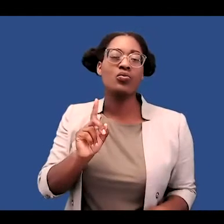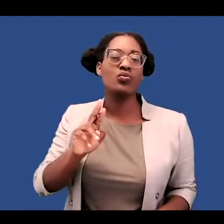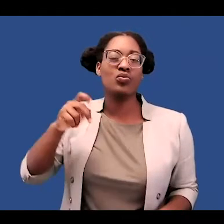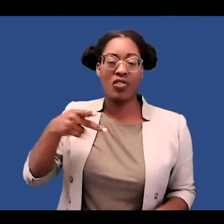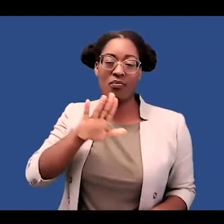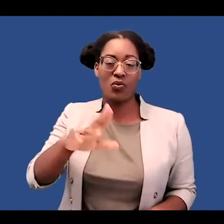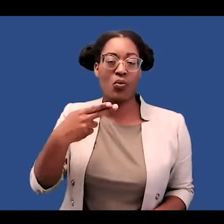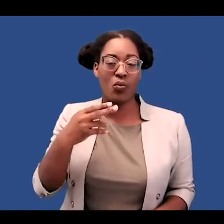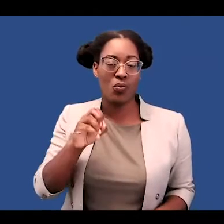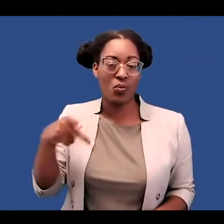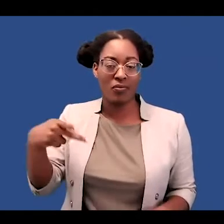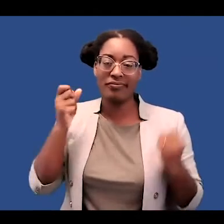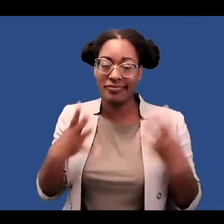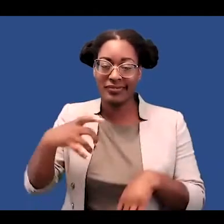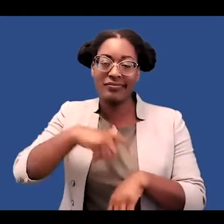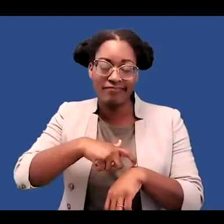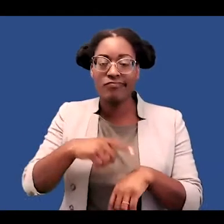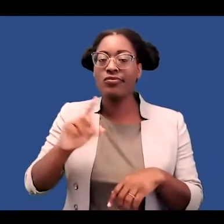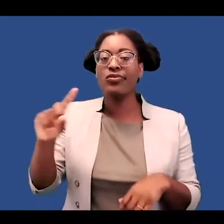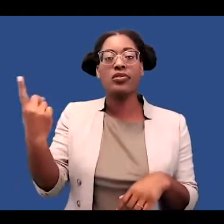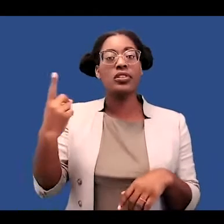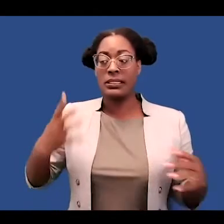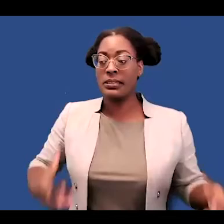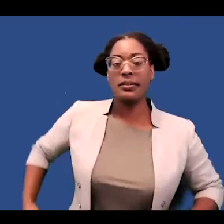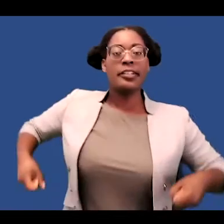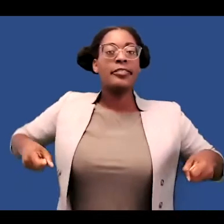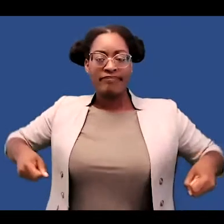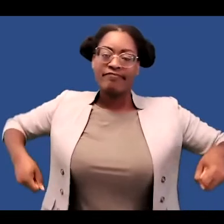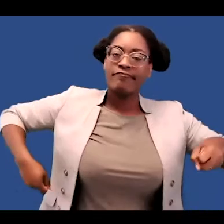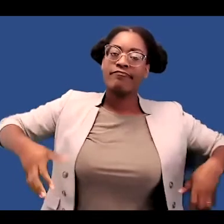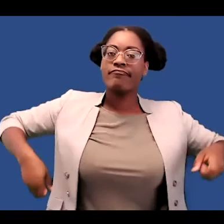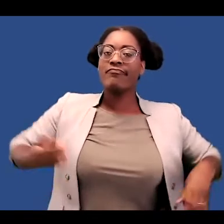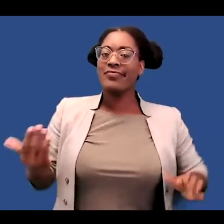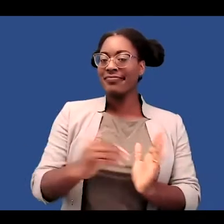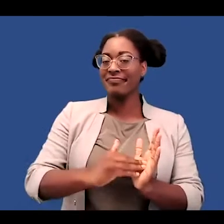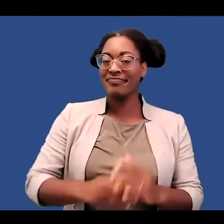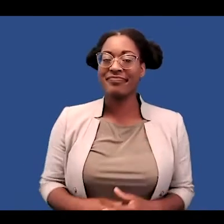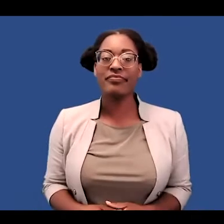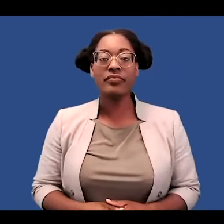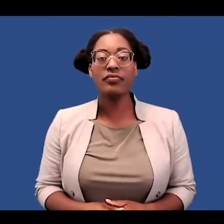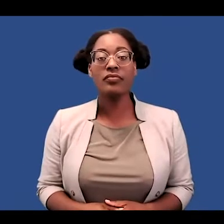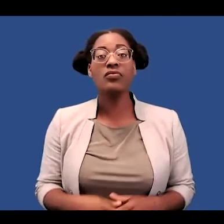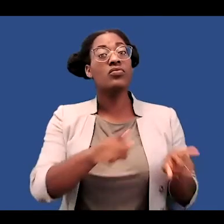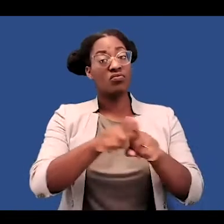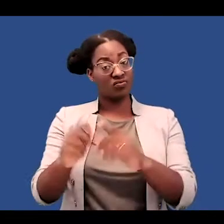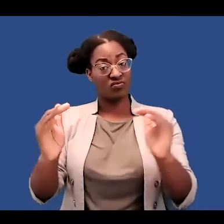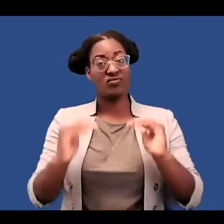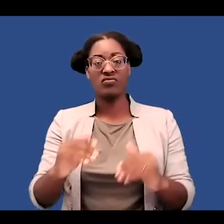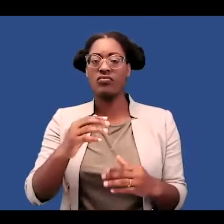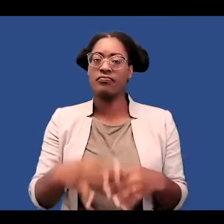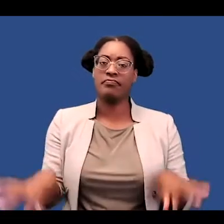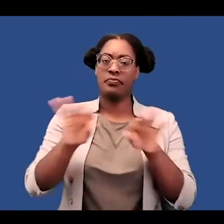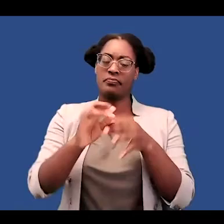of the process. Pick your hoop back up and get back into your flow. Being comfortable in this session is also